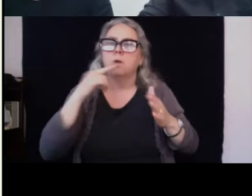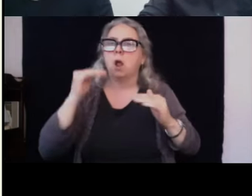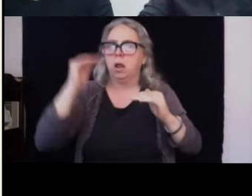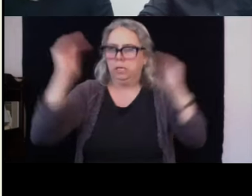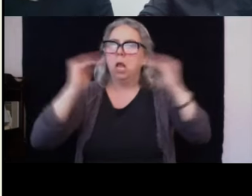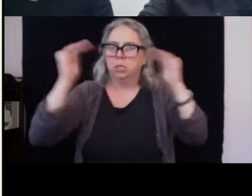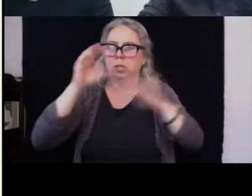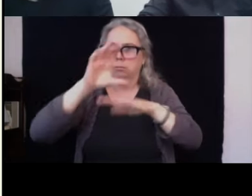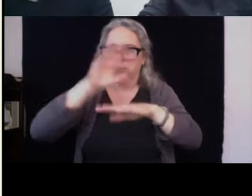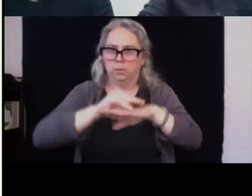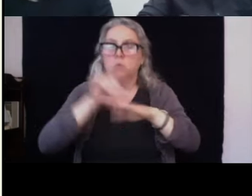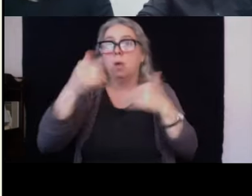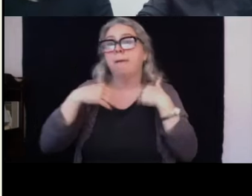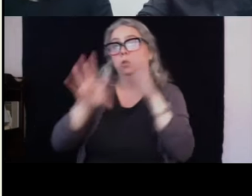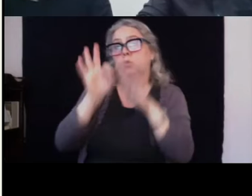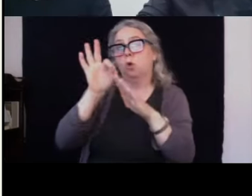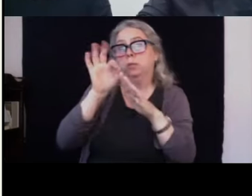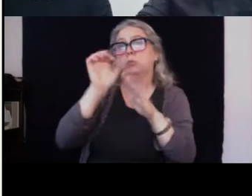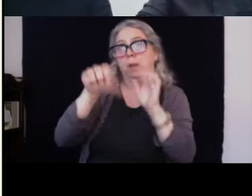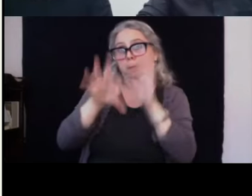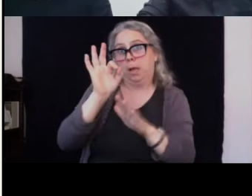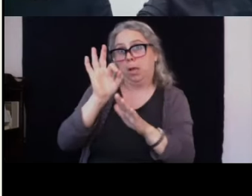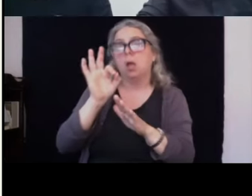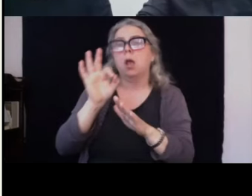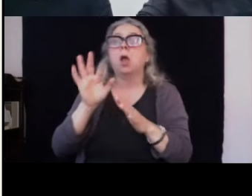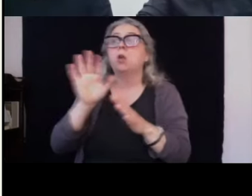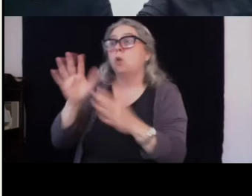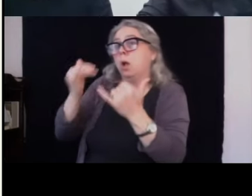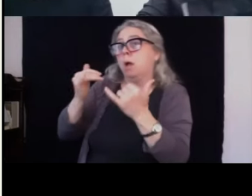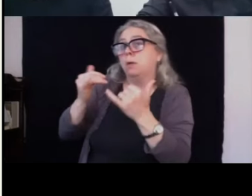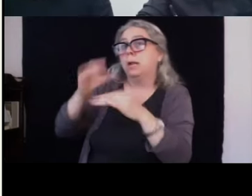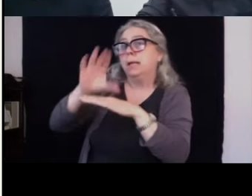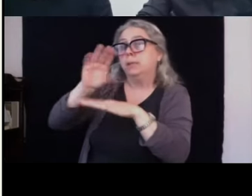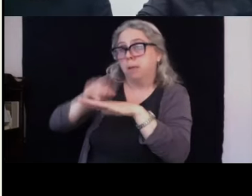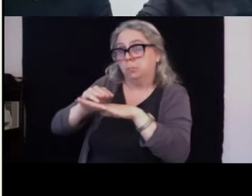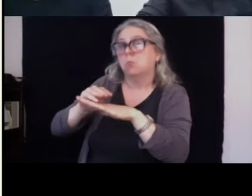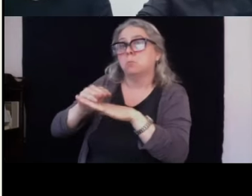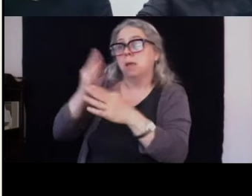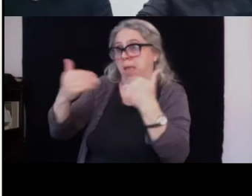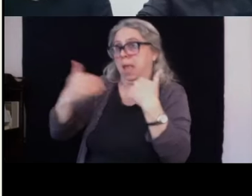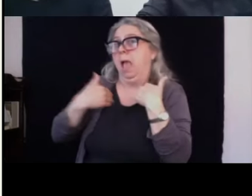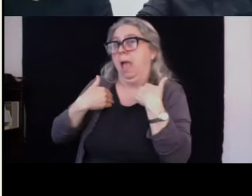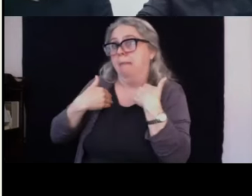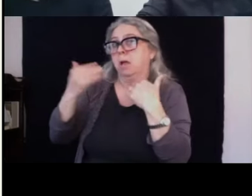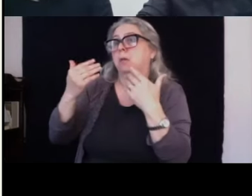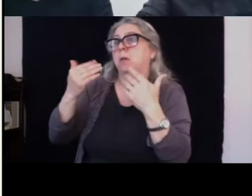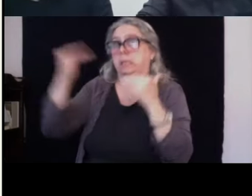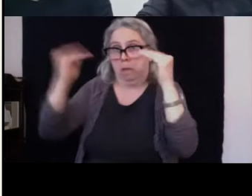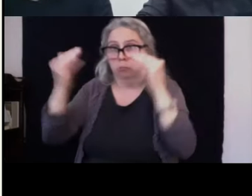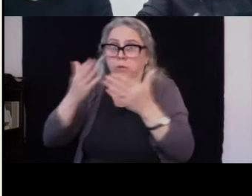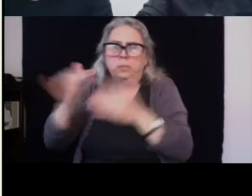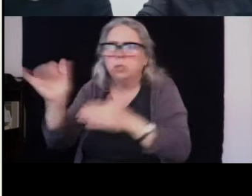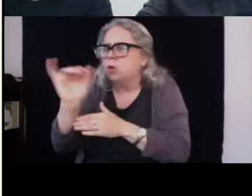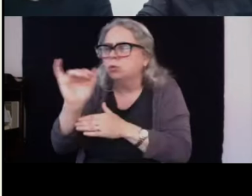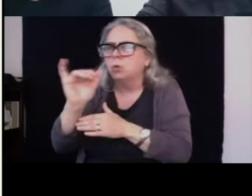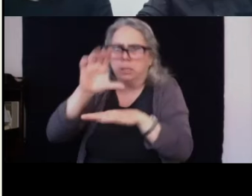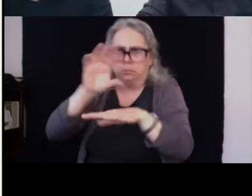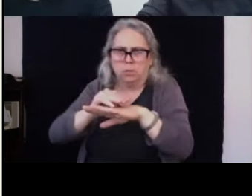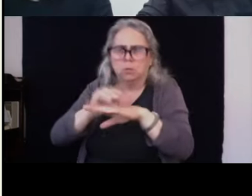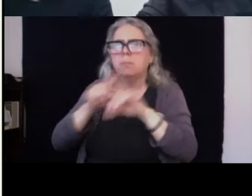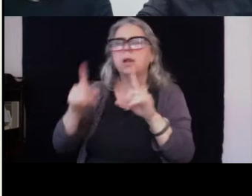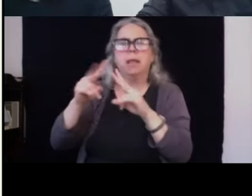time. Oftentimes, your current case manager, if you have one for children's, the agency may have adult case management, but if not, either